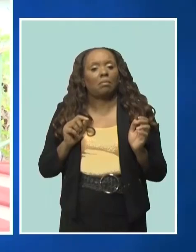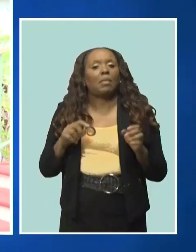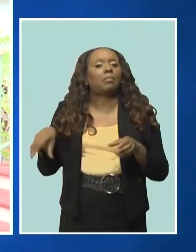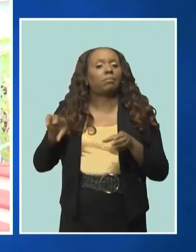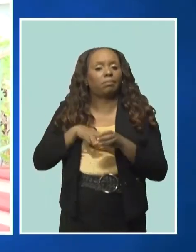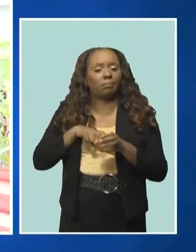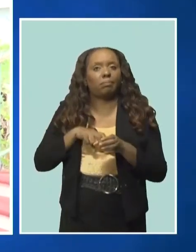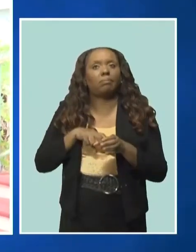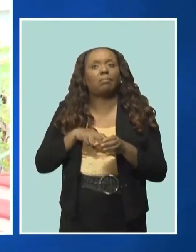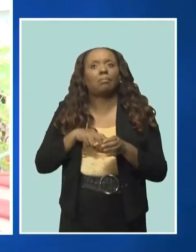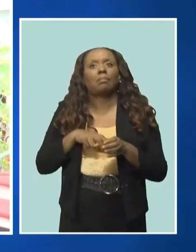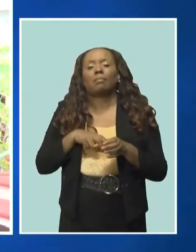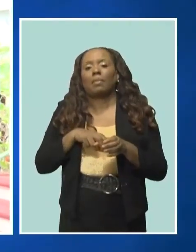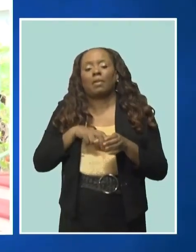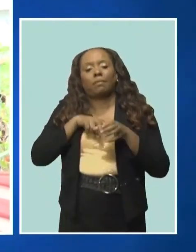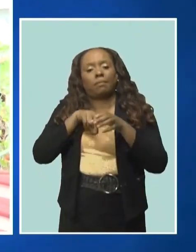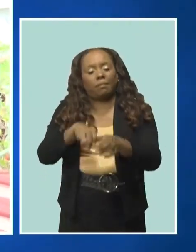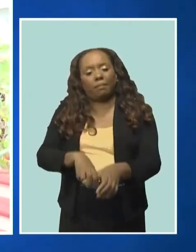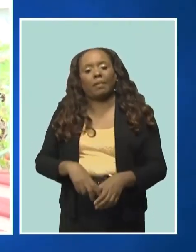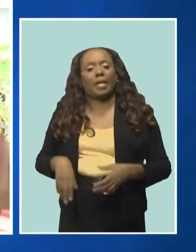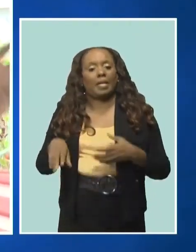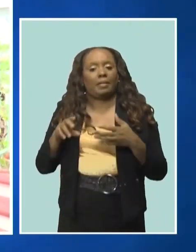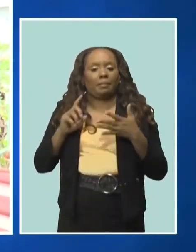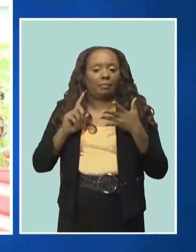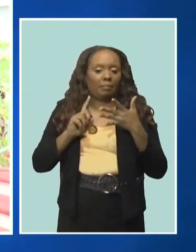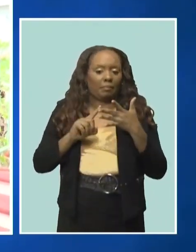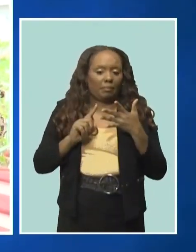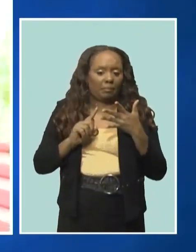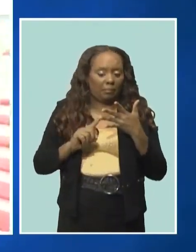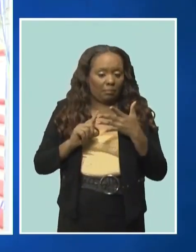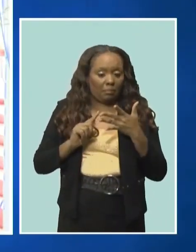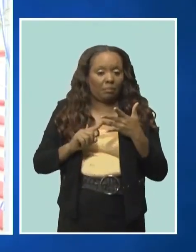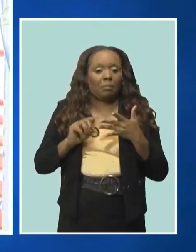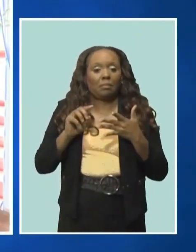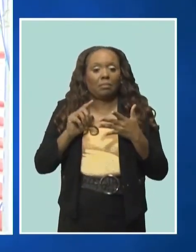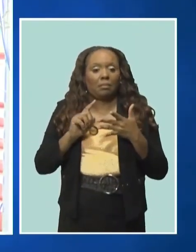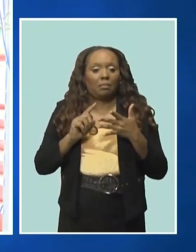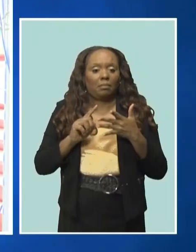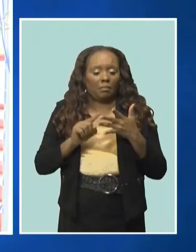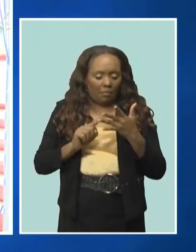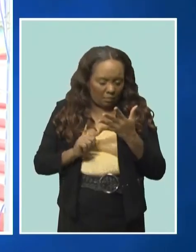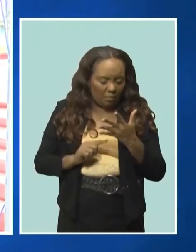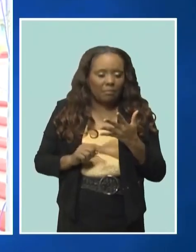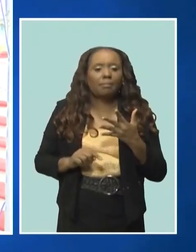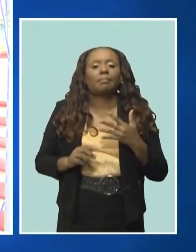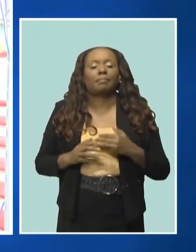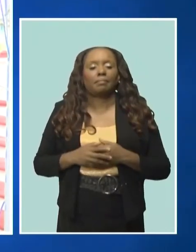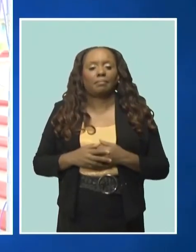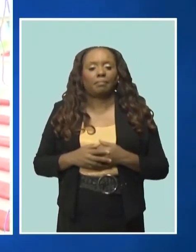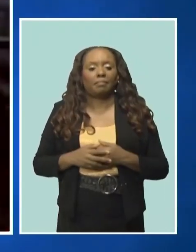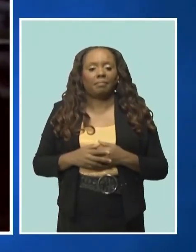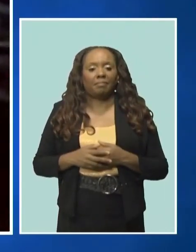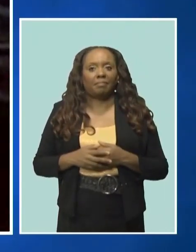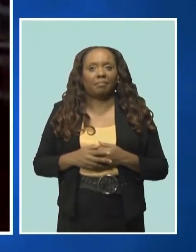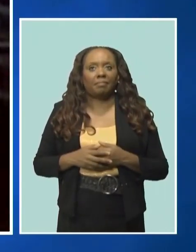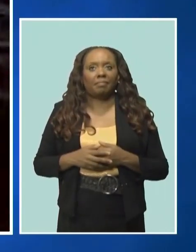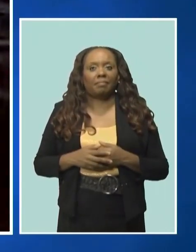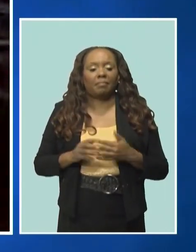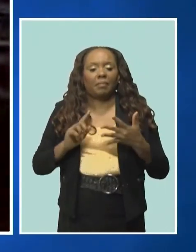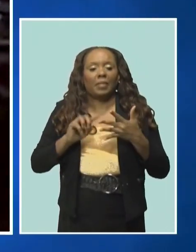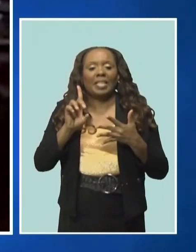you back to either the Deacon's Pasture or the Hyatt or Bay Street sites that you would have boarded from.